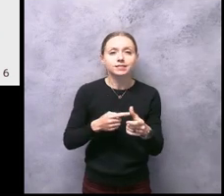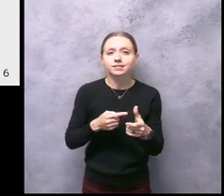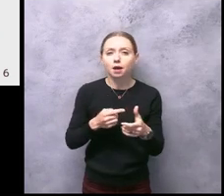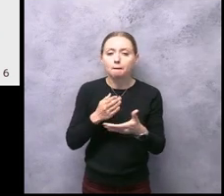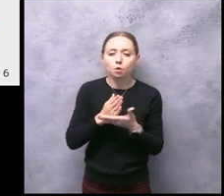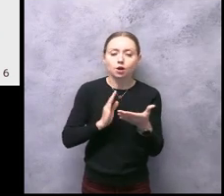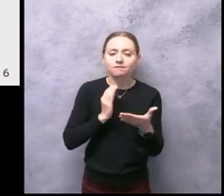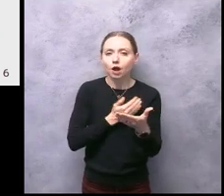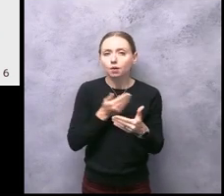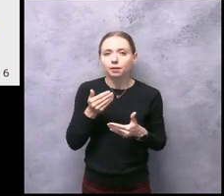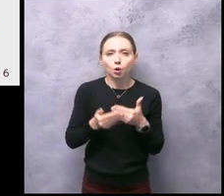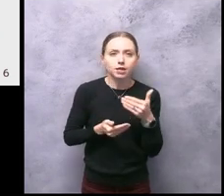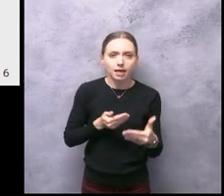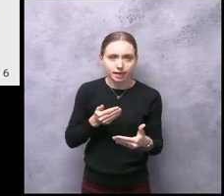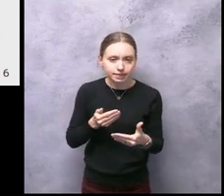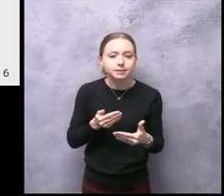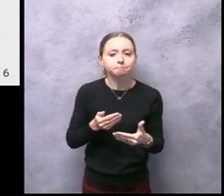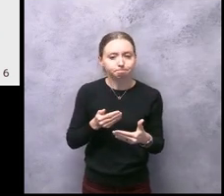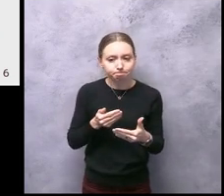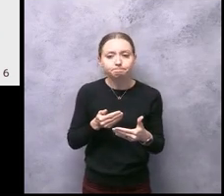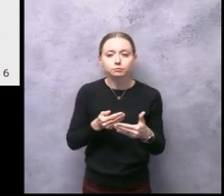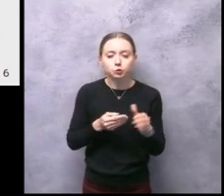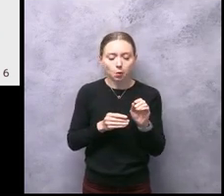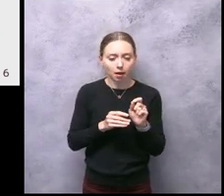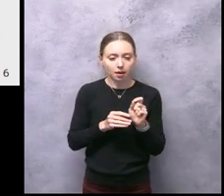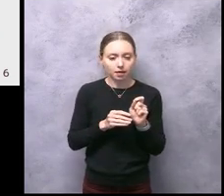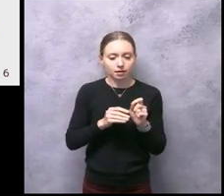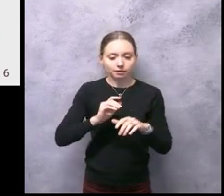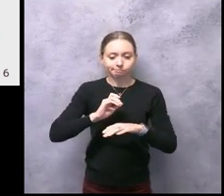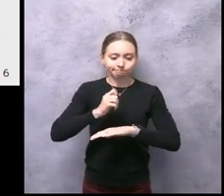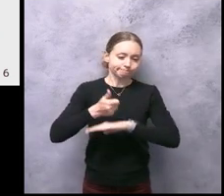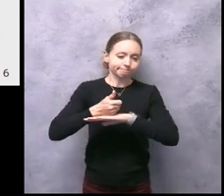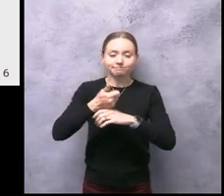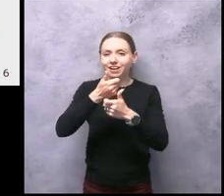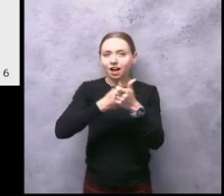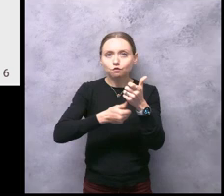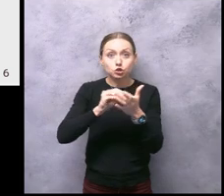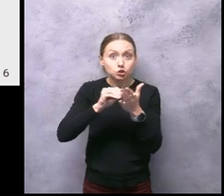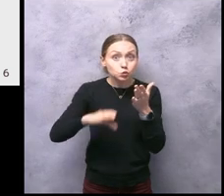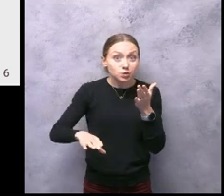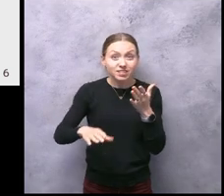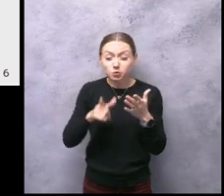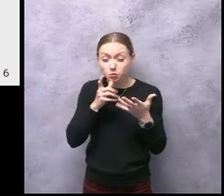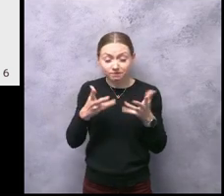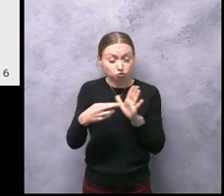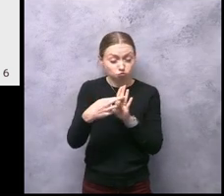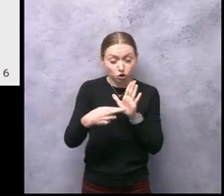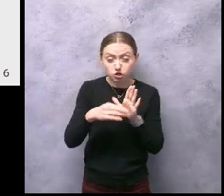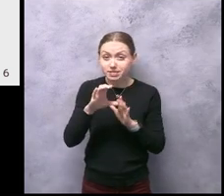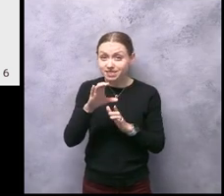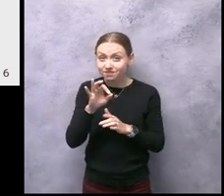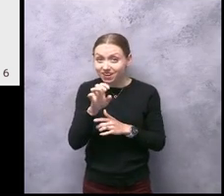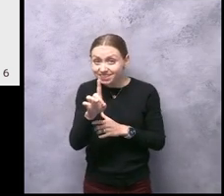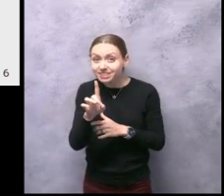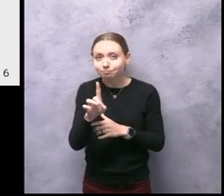which is to place every student enrolled in Cypress-Fairbanks ISD on the map. And this work is actually done by